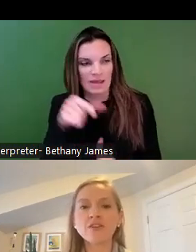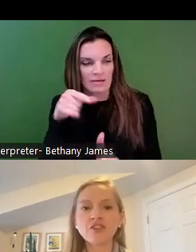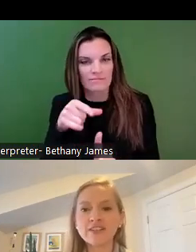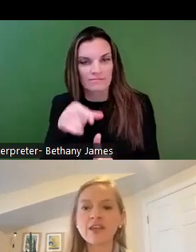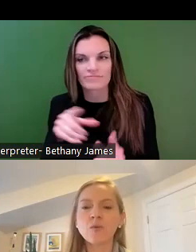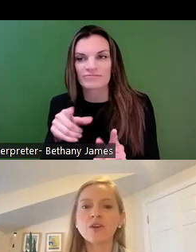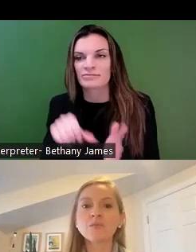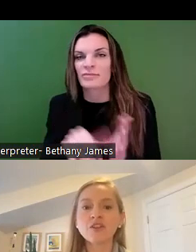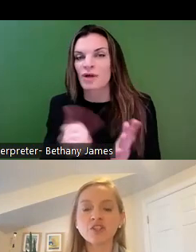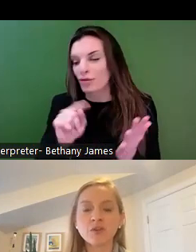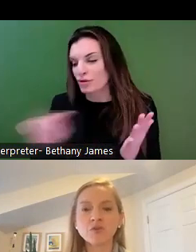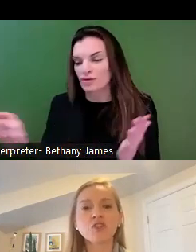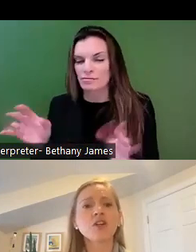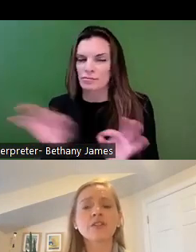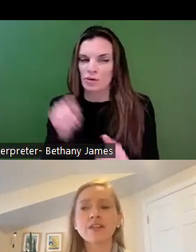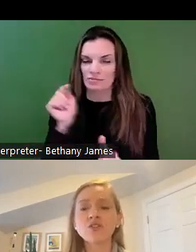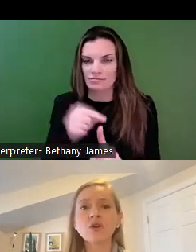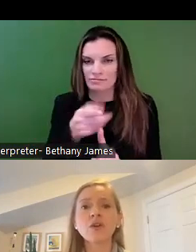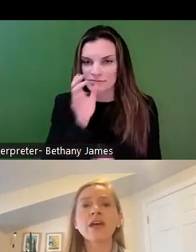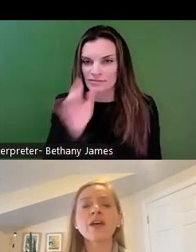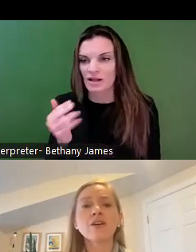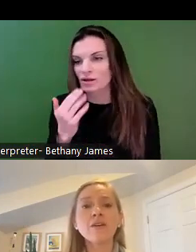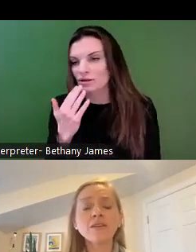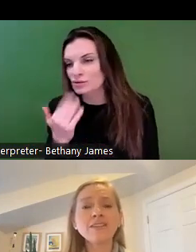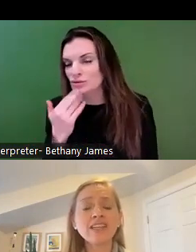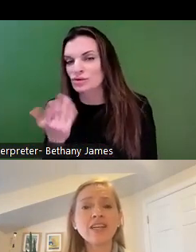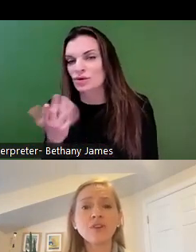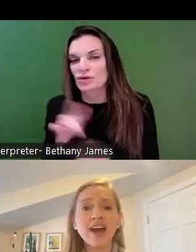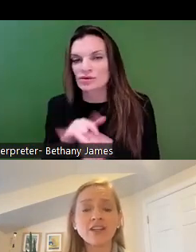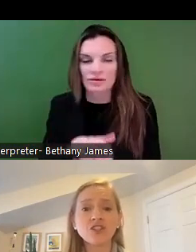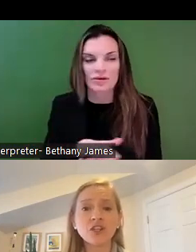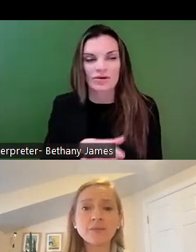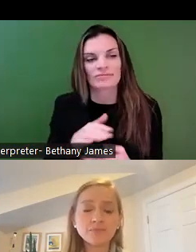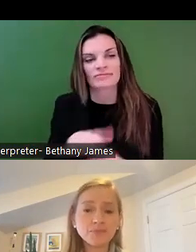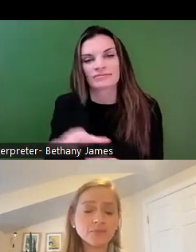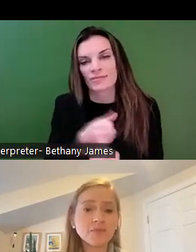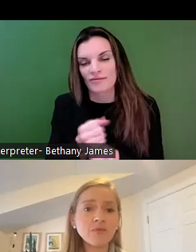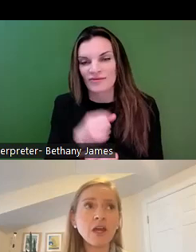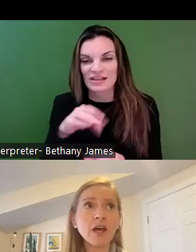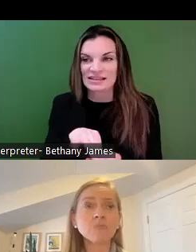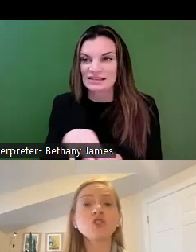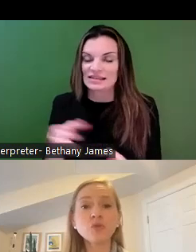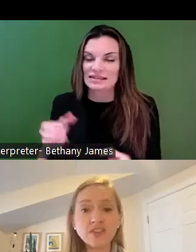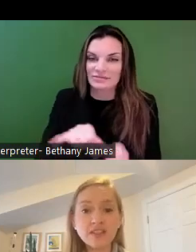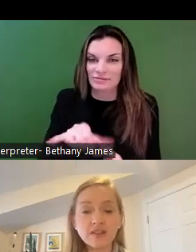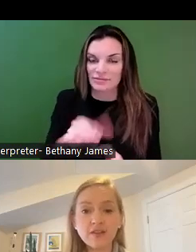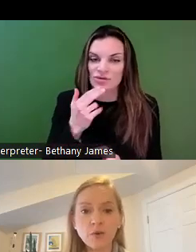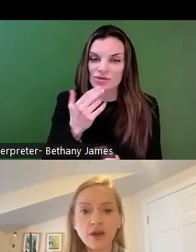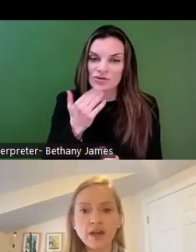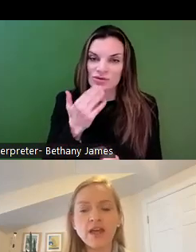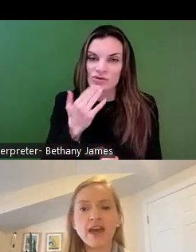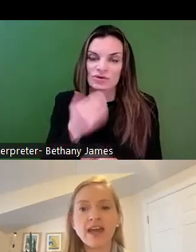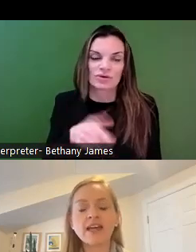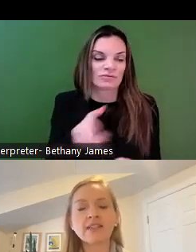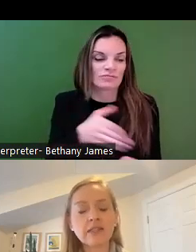the other drinks, especially ones with sugar like soda, coffee and tea with added sugar. Juice is another